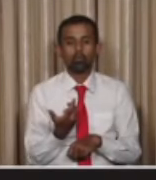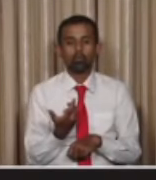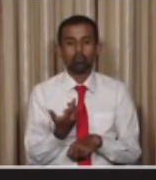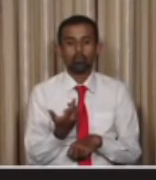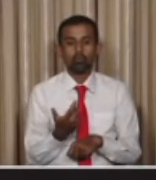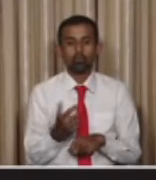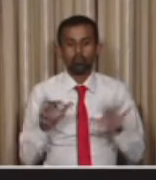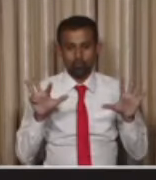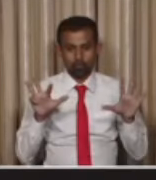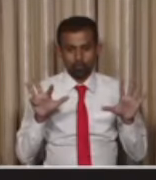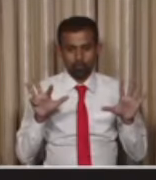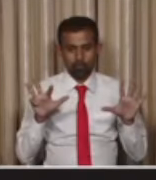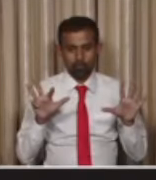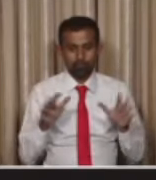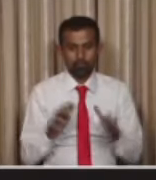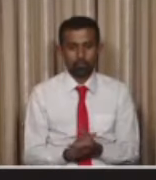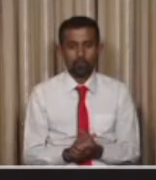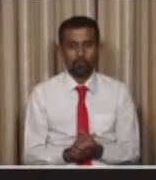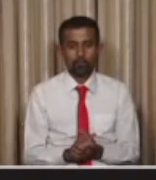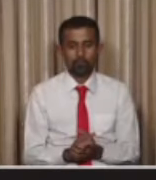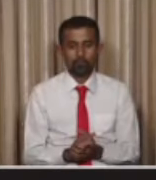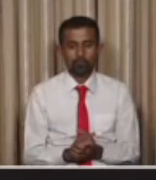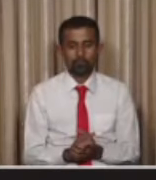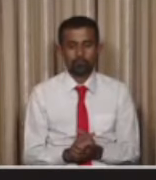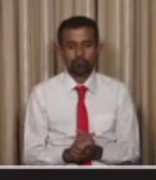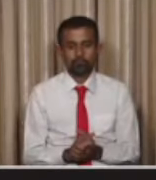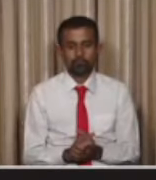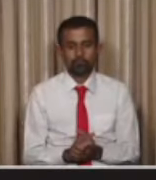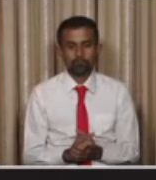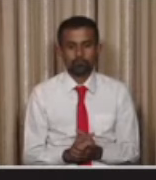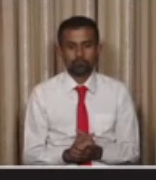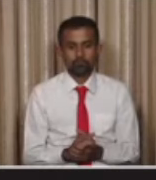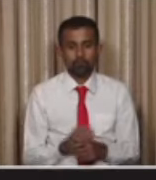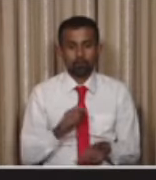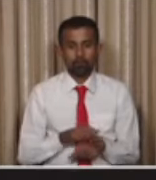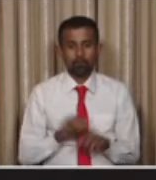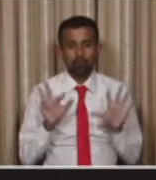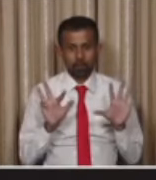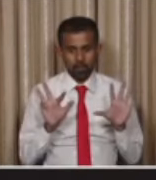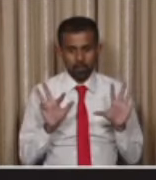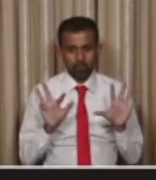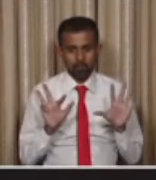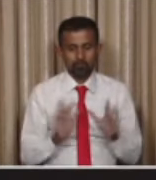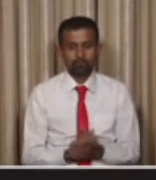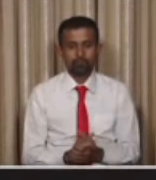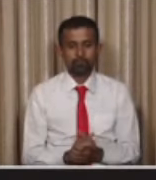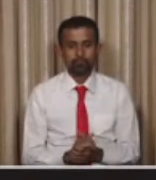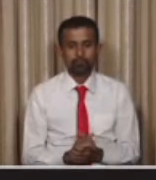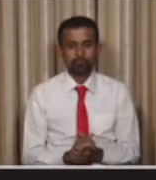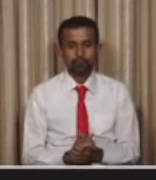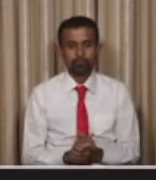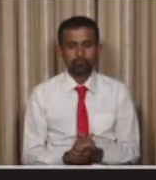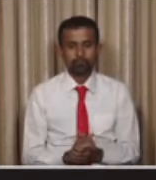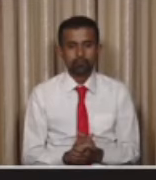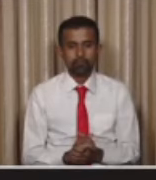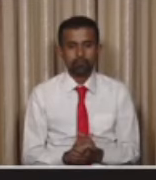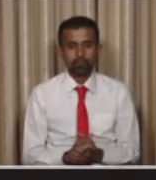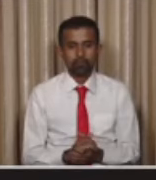You have bought 9 minutes. Oh, 10 minutes, sir. Nine. Yeah. It was all 10. Anyway.